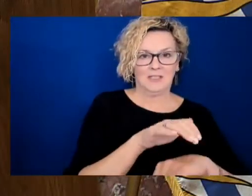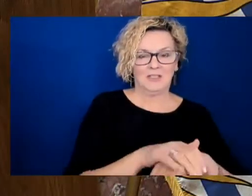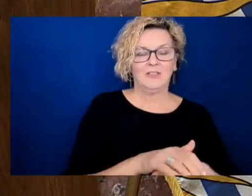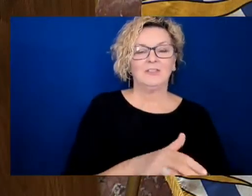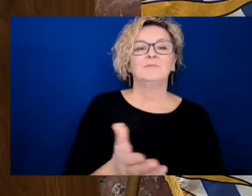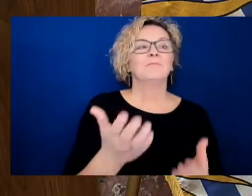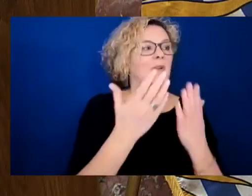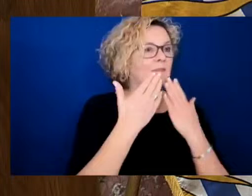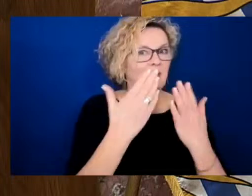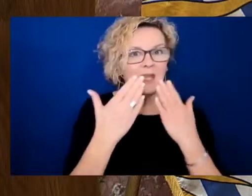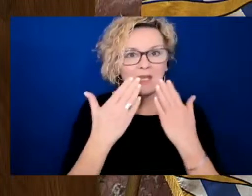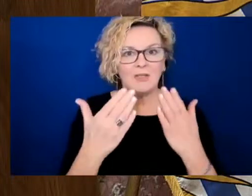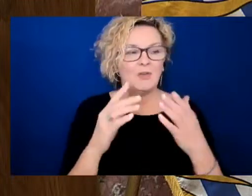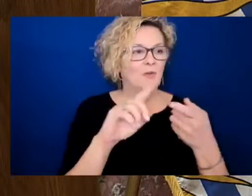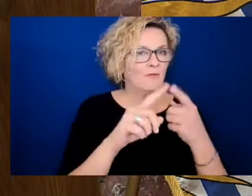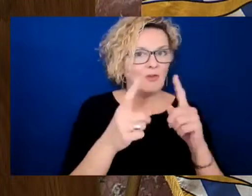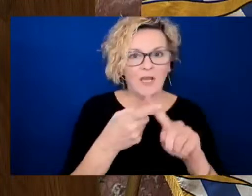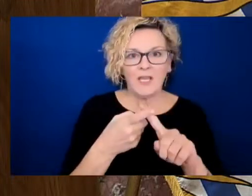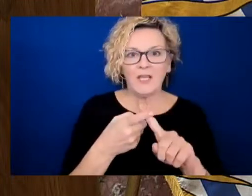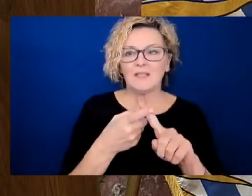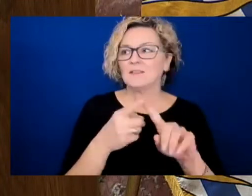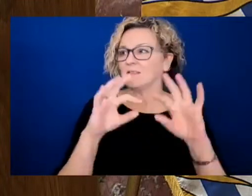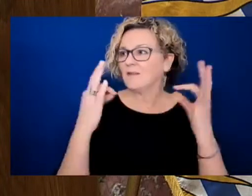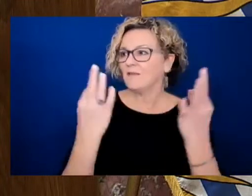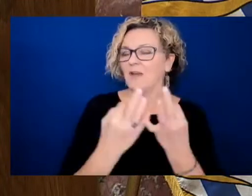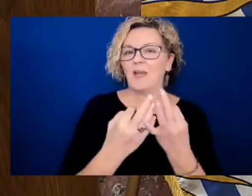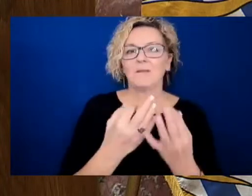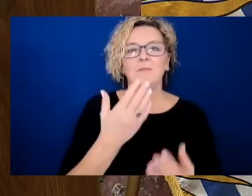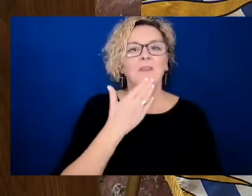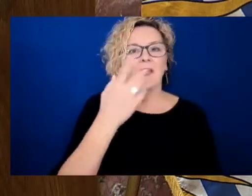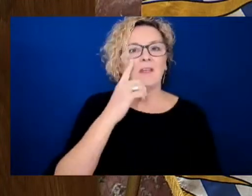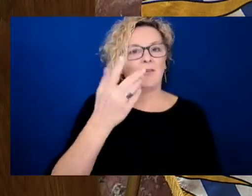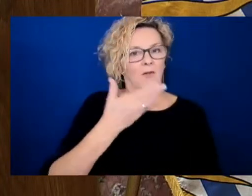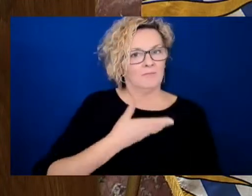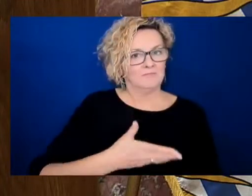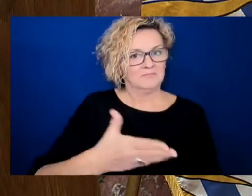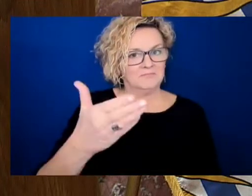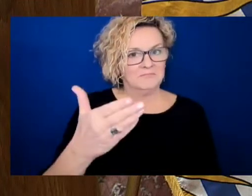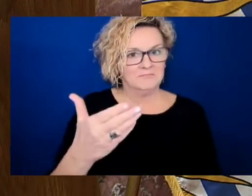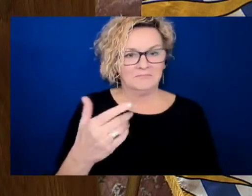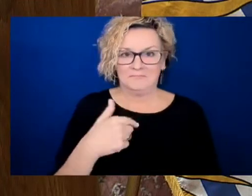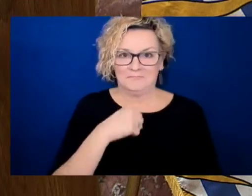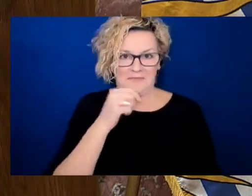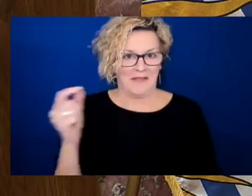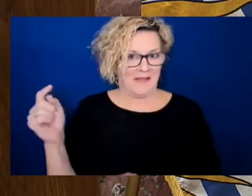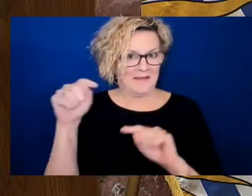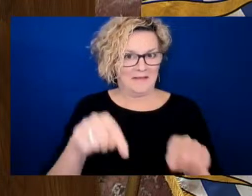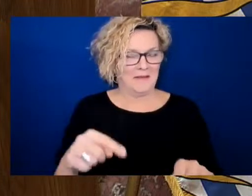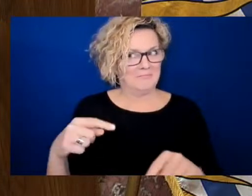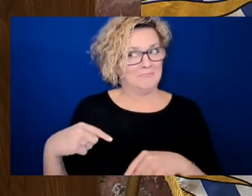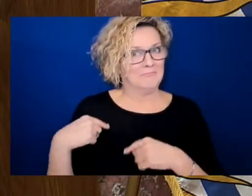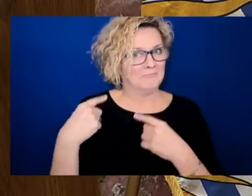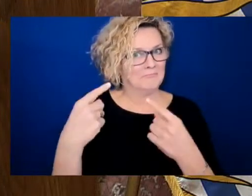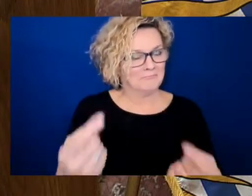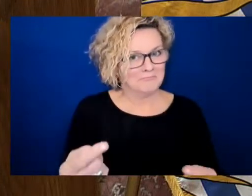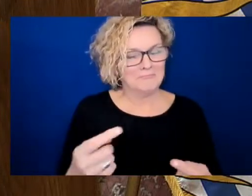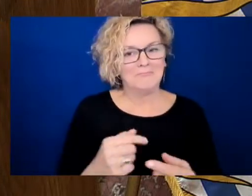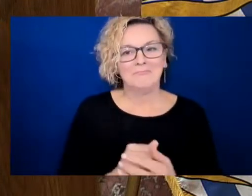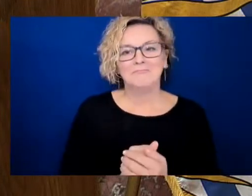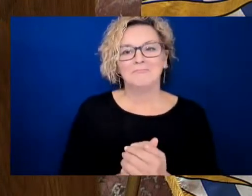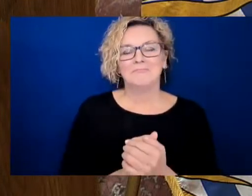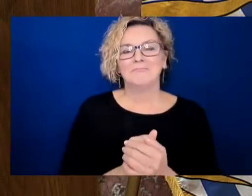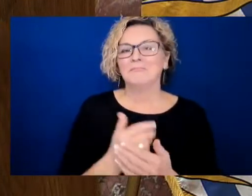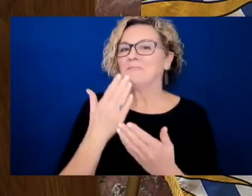Thank you for the invitation to be here again. I haven't been here for a while. Premier Avery, thank you for the